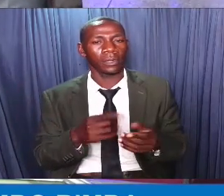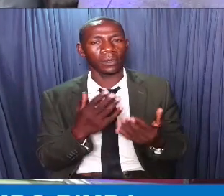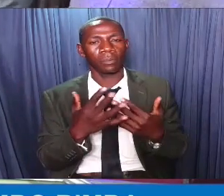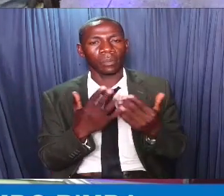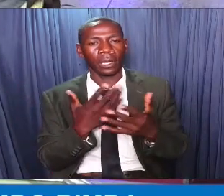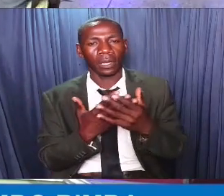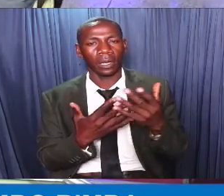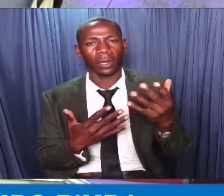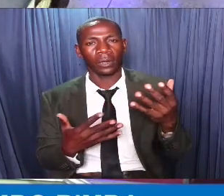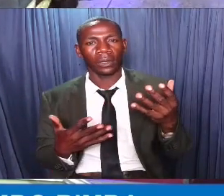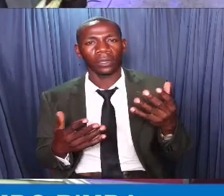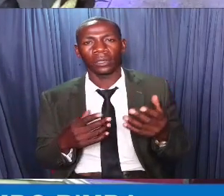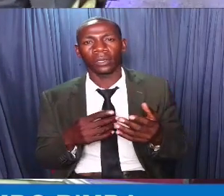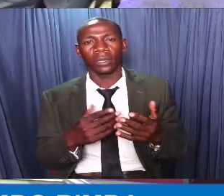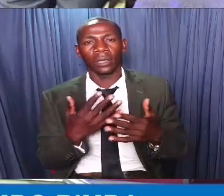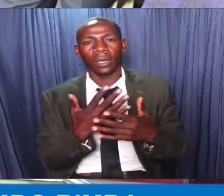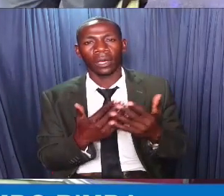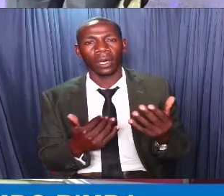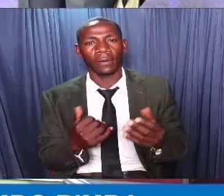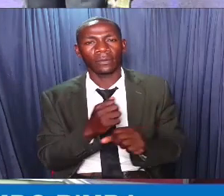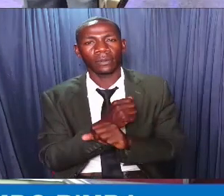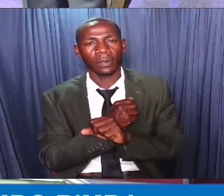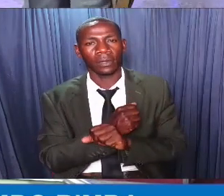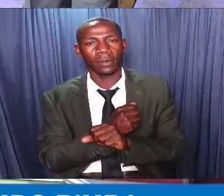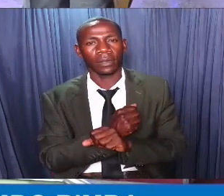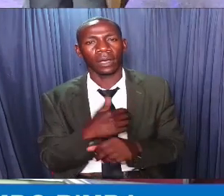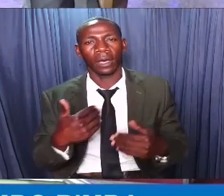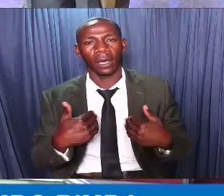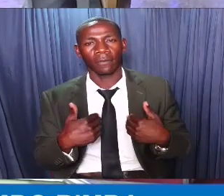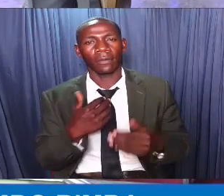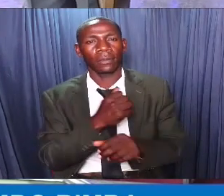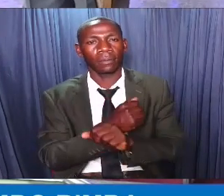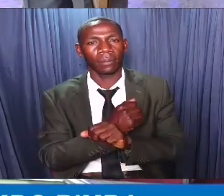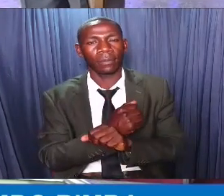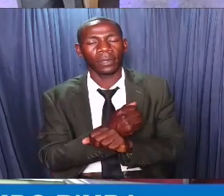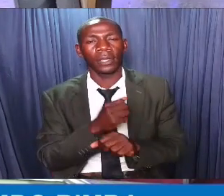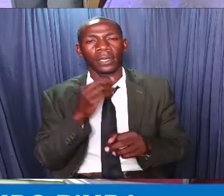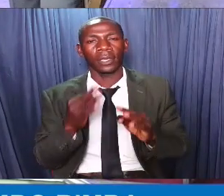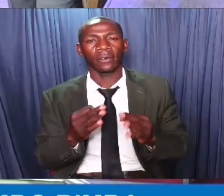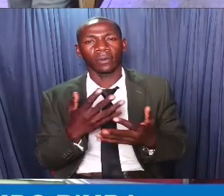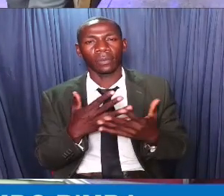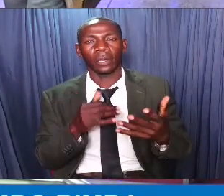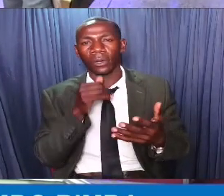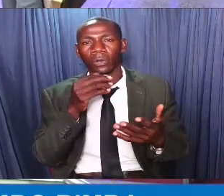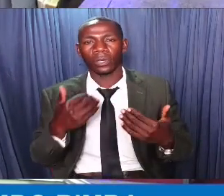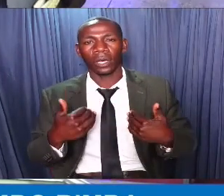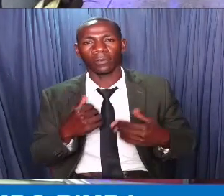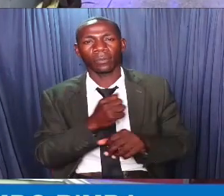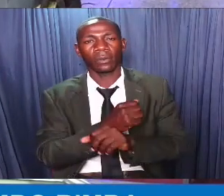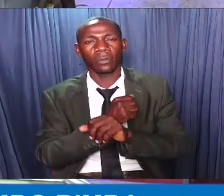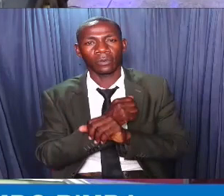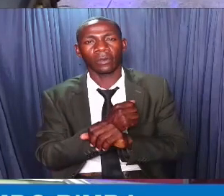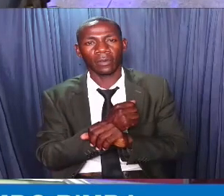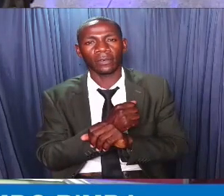like you hear the blood in a cells zinaitwa kinga. How the cells, kama damu zako hazina kinga, if your blood has